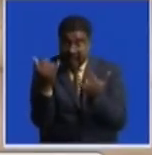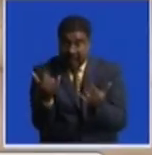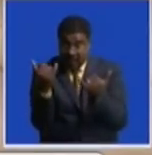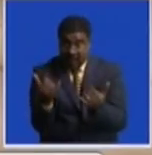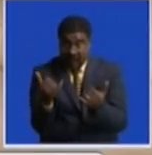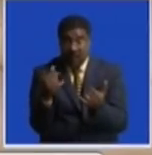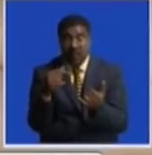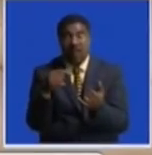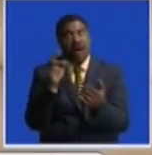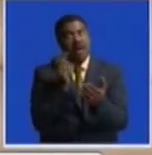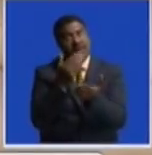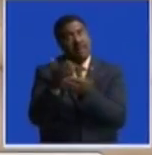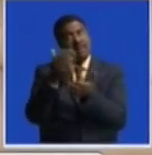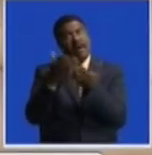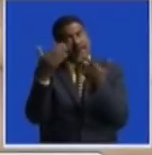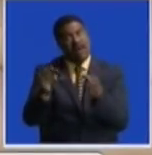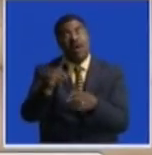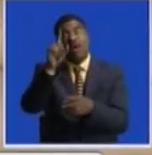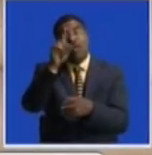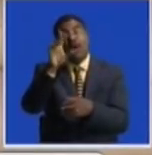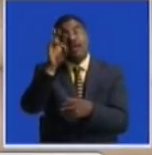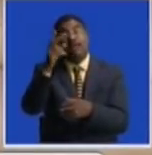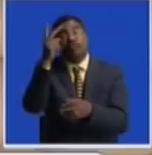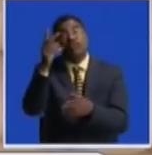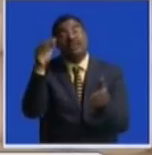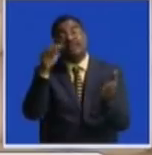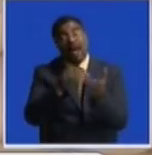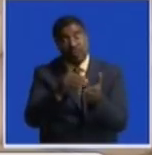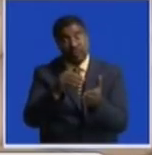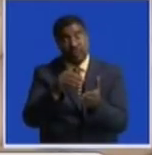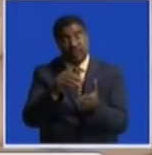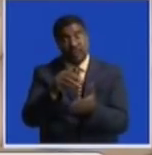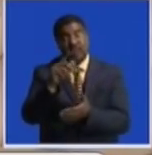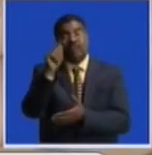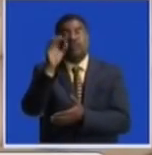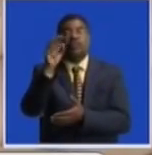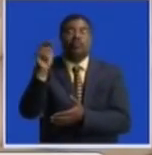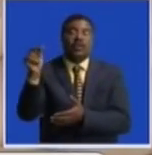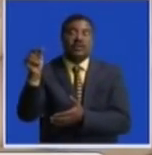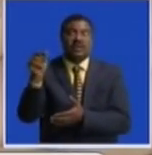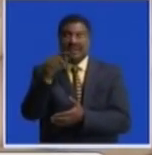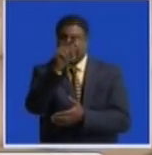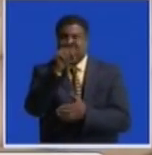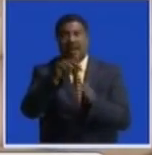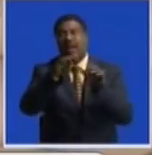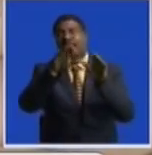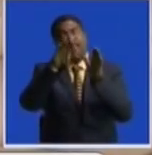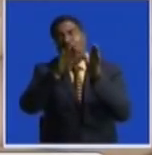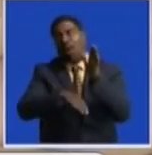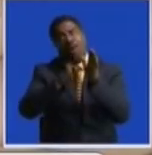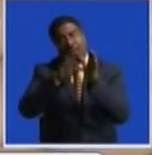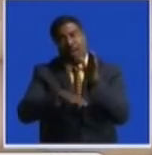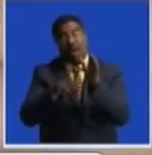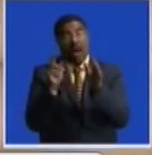to purchase about 172,000 metric tons. Of course, that is basically below our expectation of